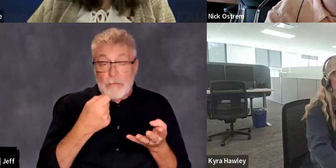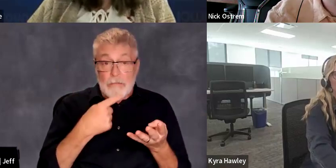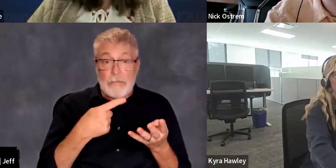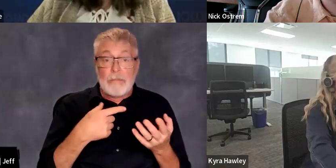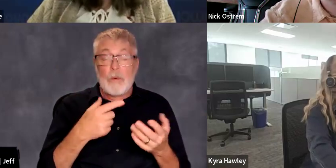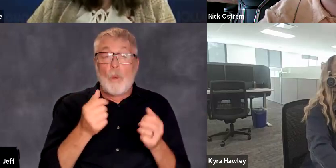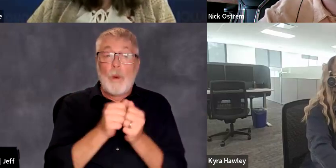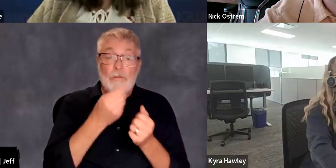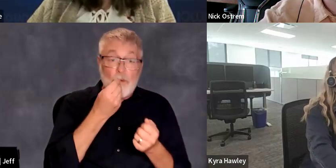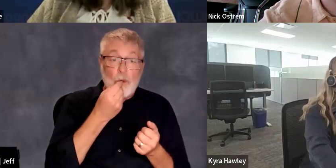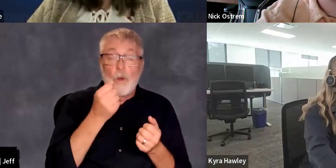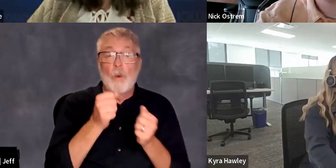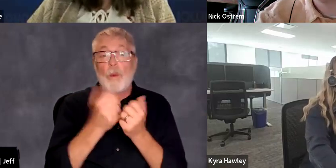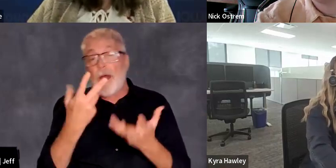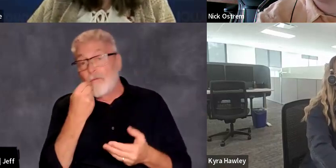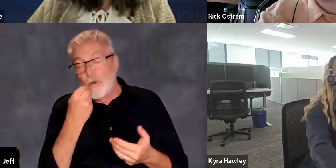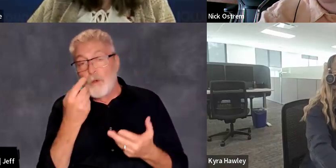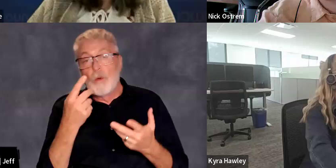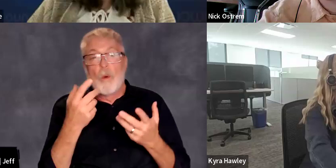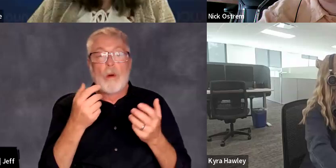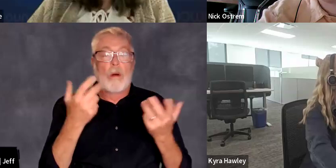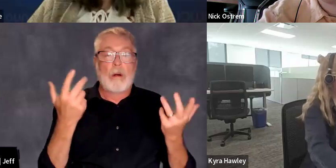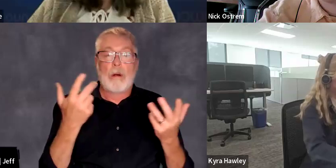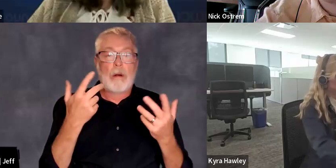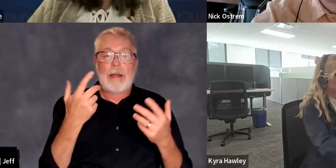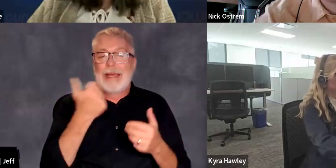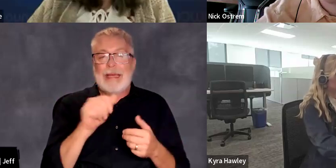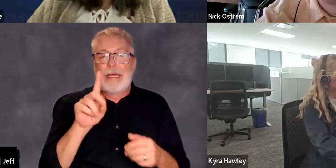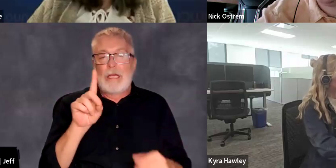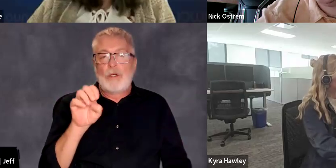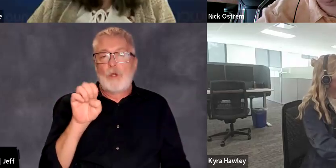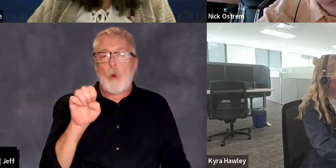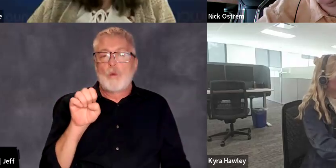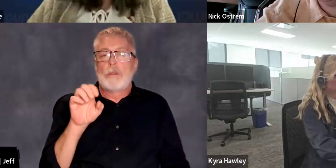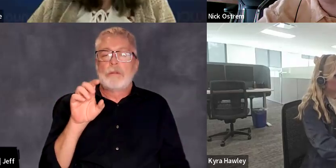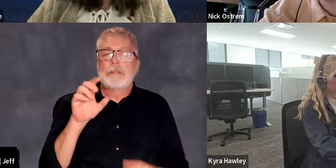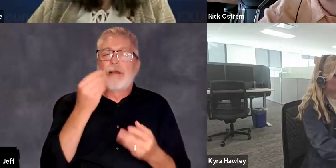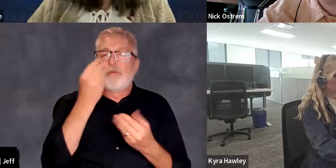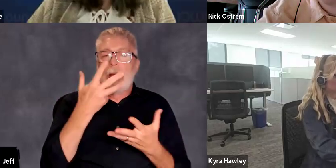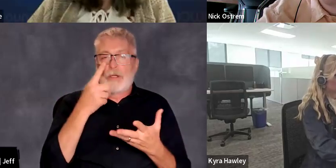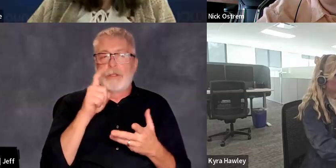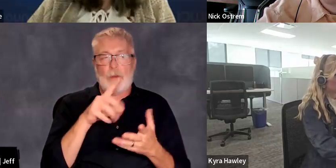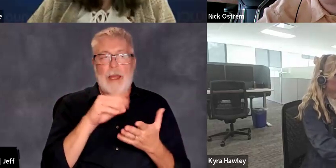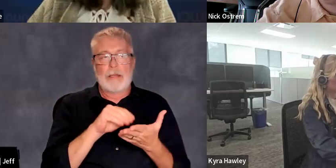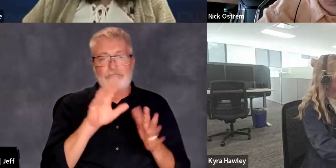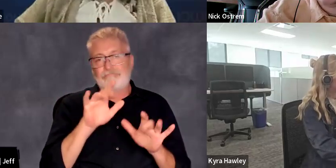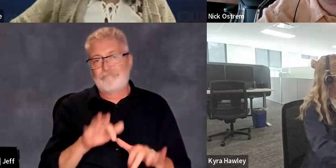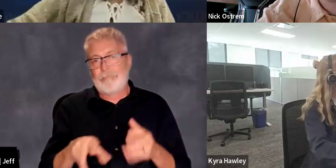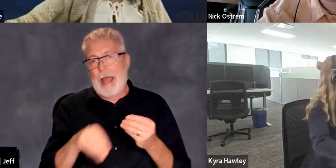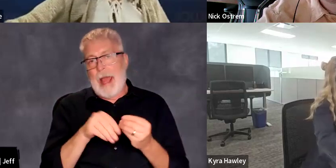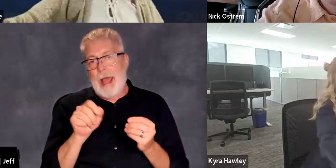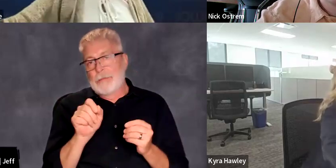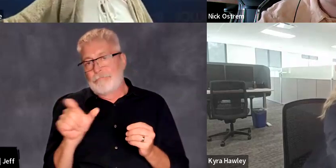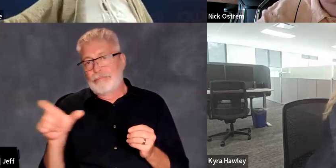take it with a meal, if you need to take it with anything else. Any dosing information is going to go in there. Other than